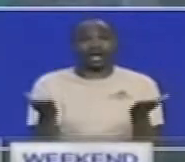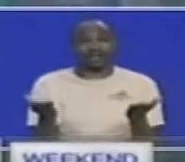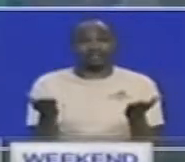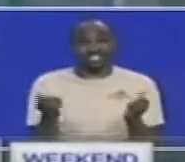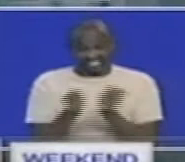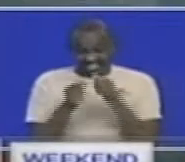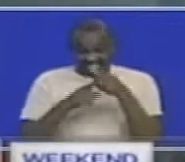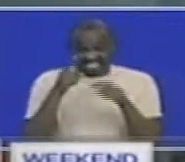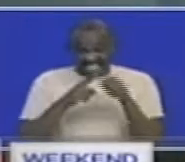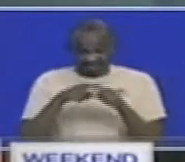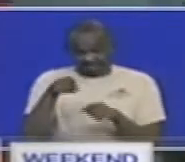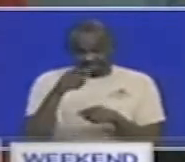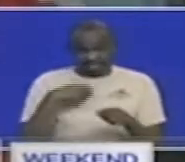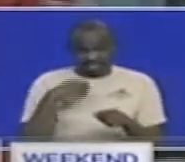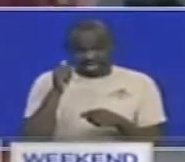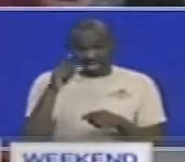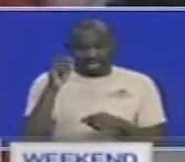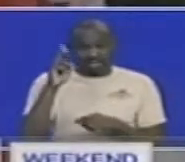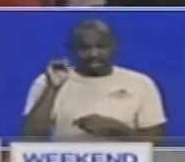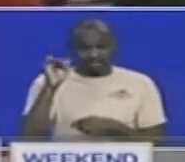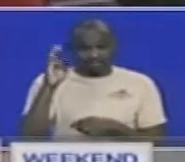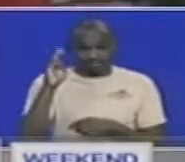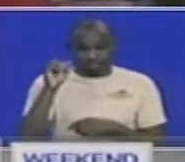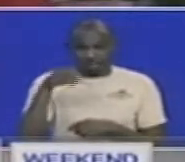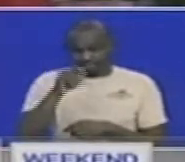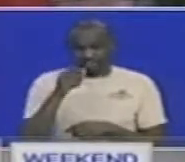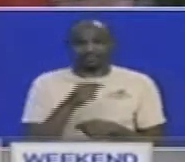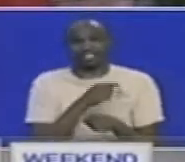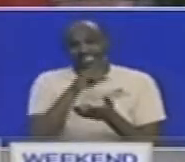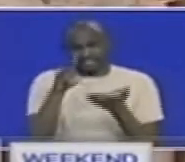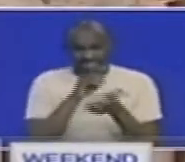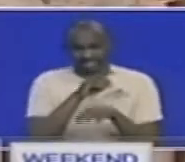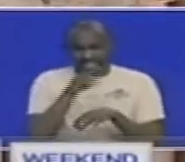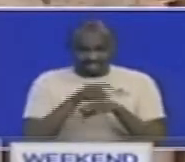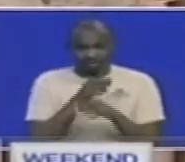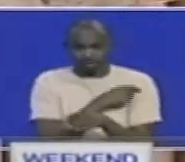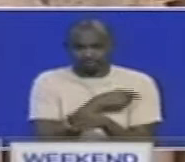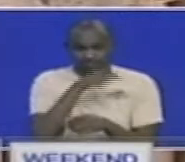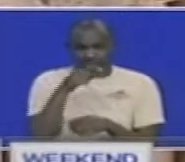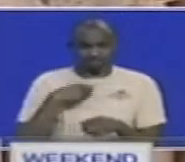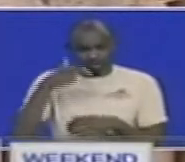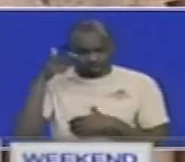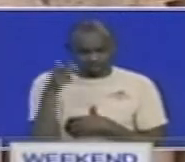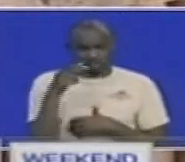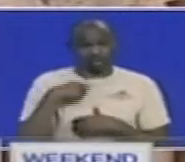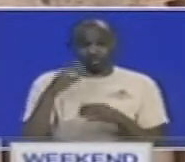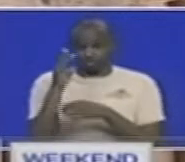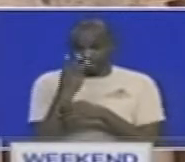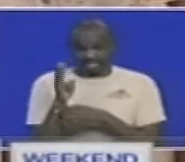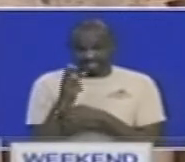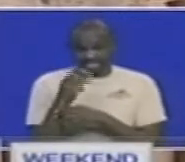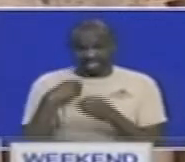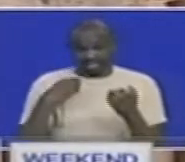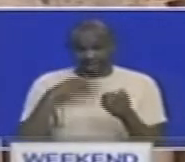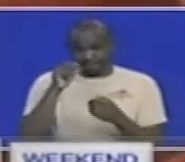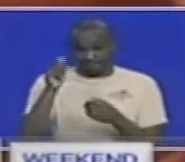16-year-old Nturumet Leribo is fighting for her life at the Maralal District Hospital. She was shot on Wednesday at Mabati area, about